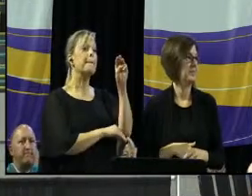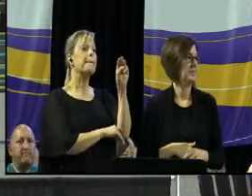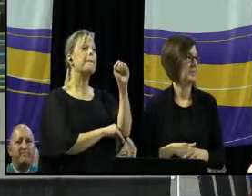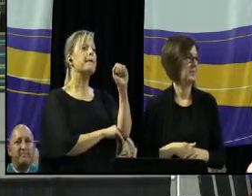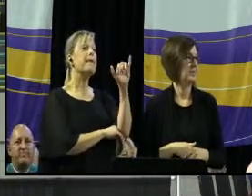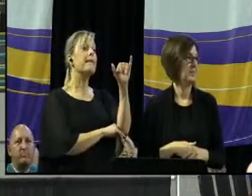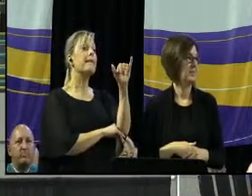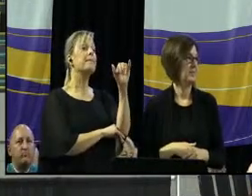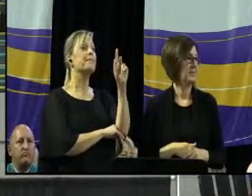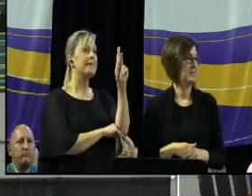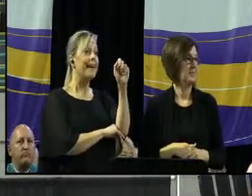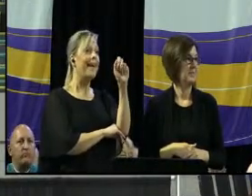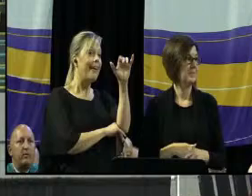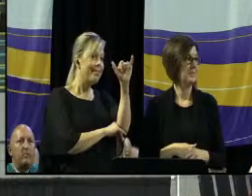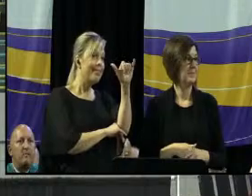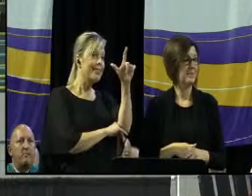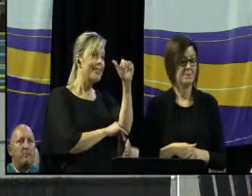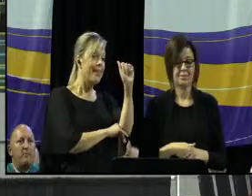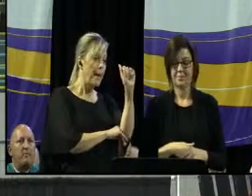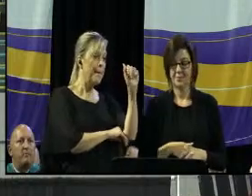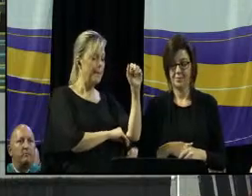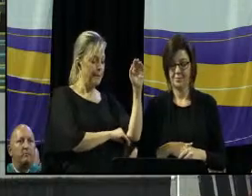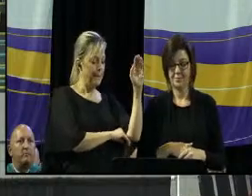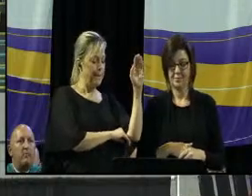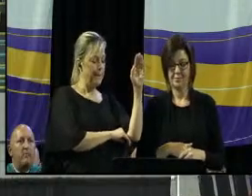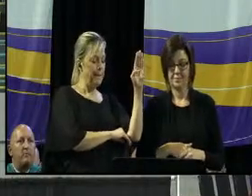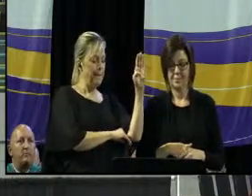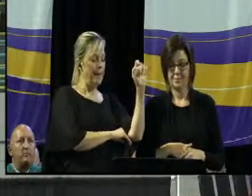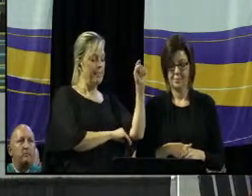Michaela Shanae Bethay.